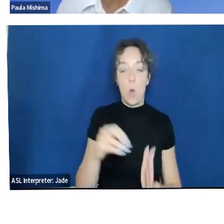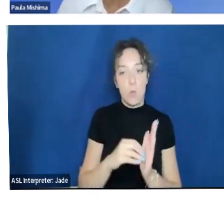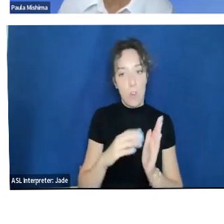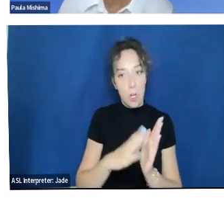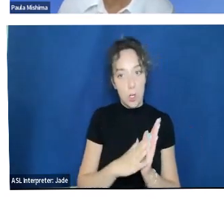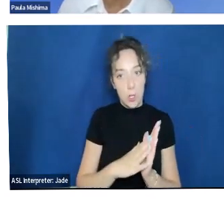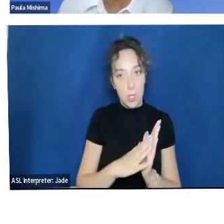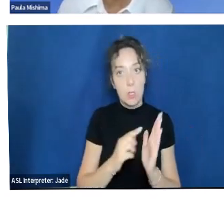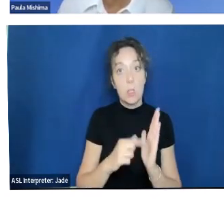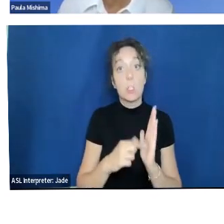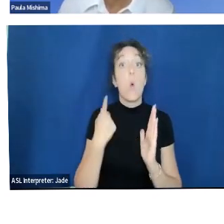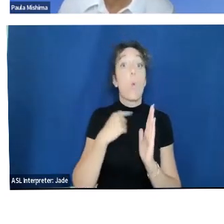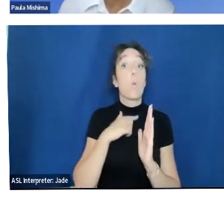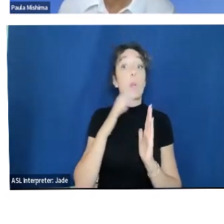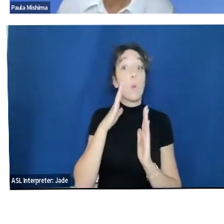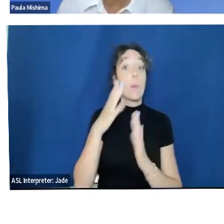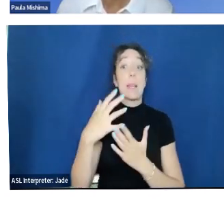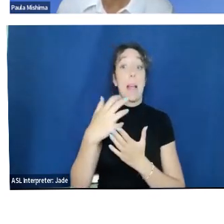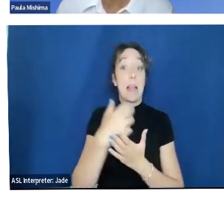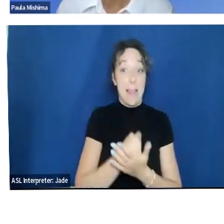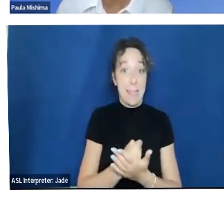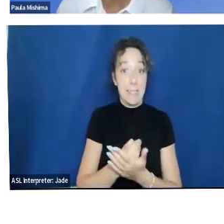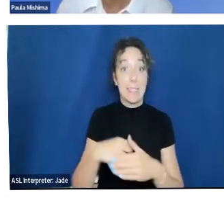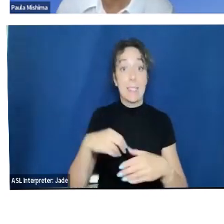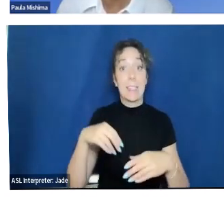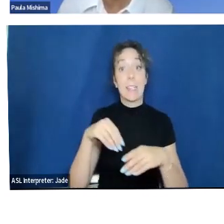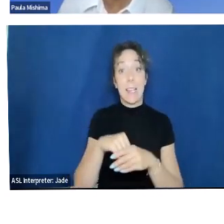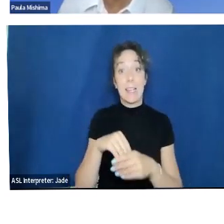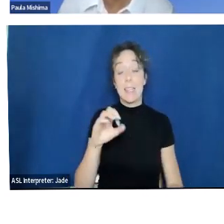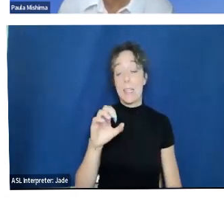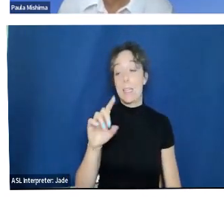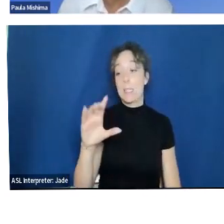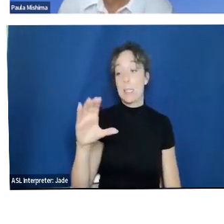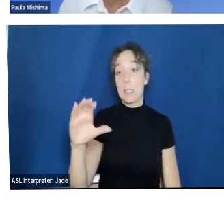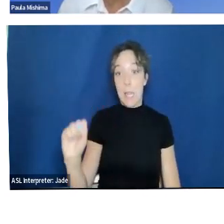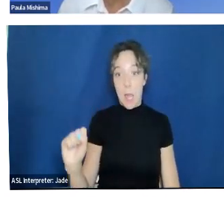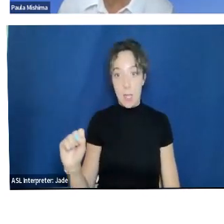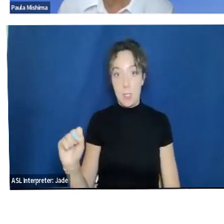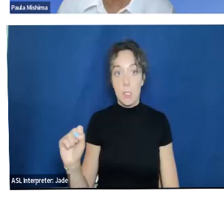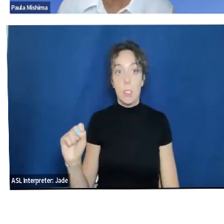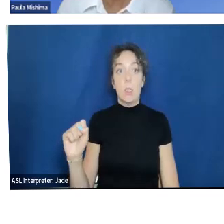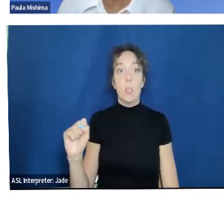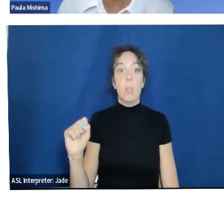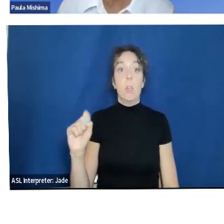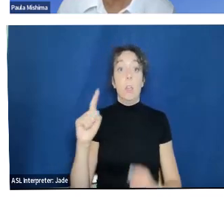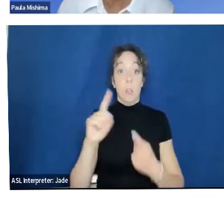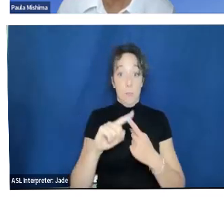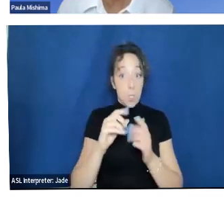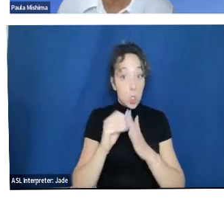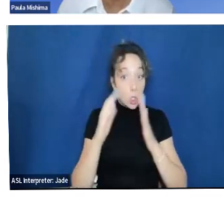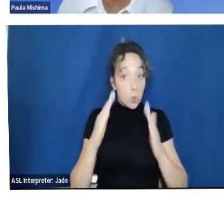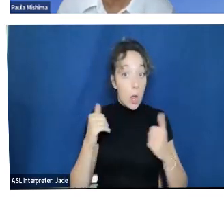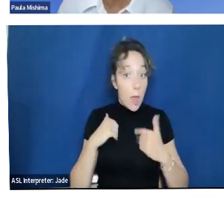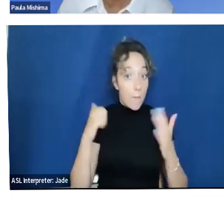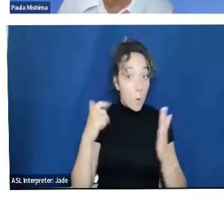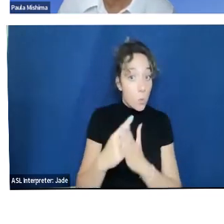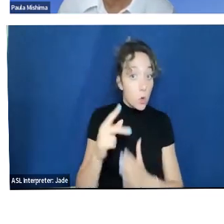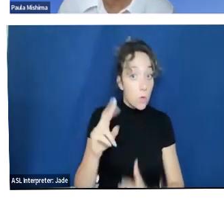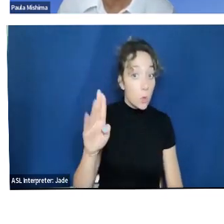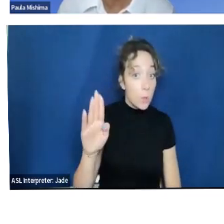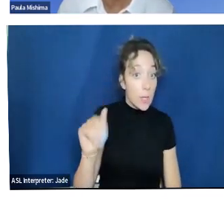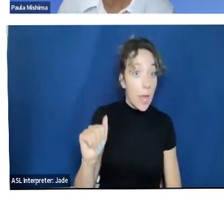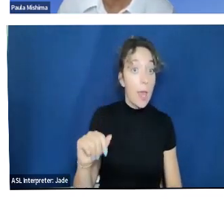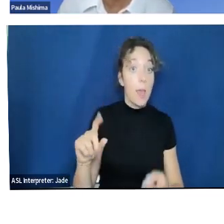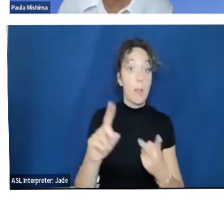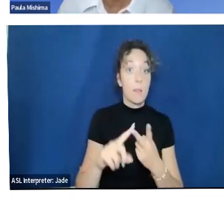And so what we will be collecting in the EDCS is whether the student has an approved UBA, whether or